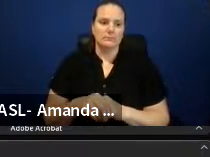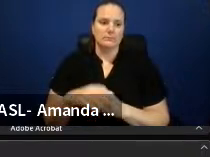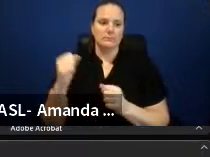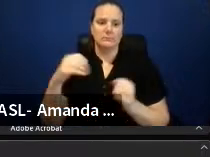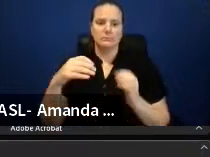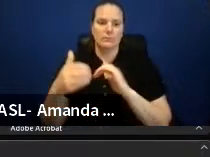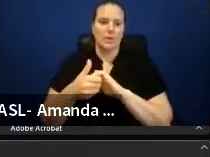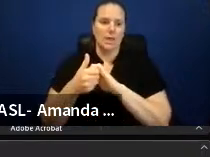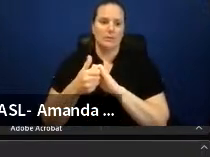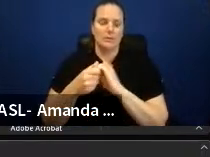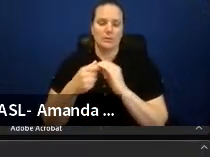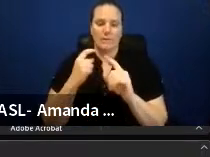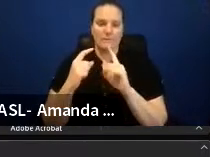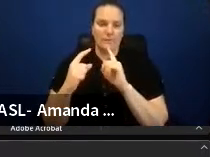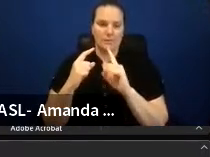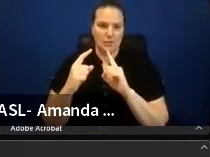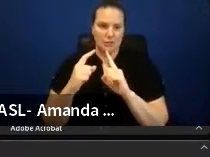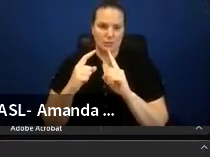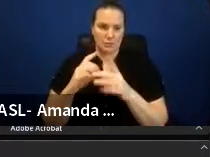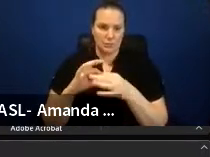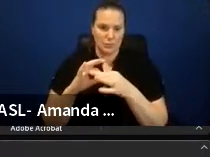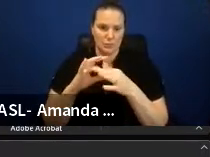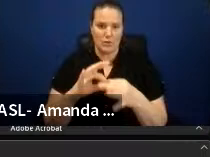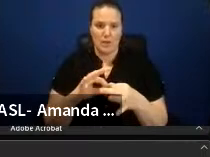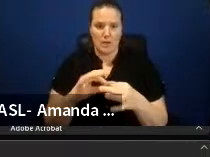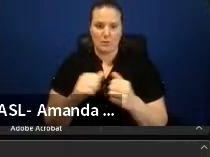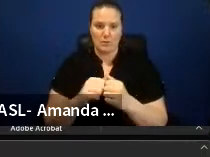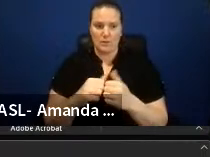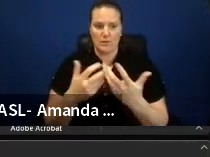collaborative conversation around what the